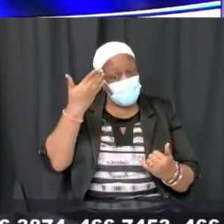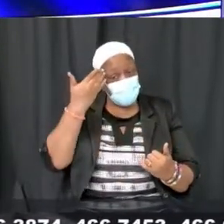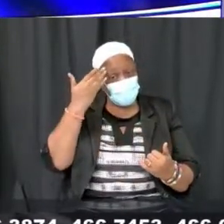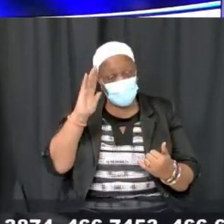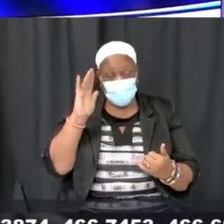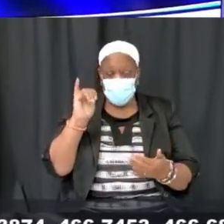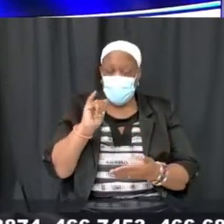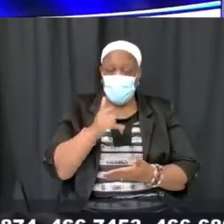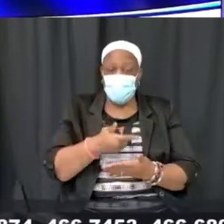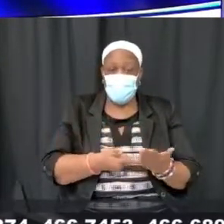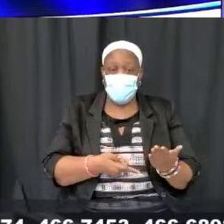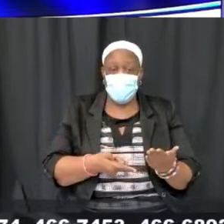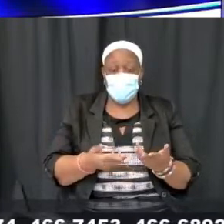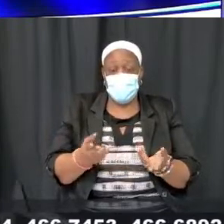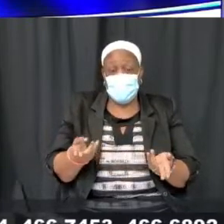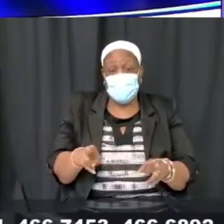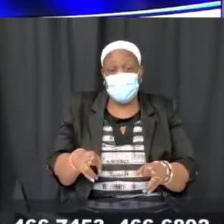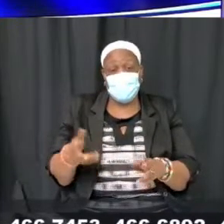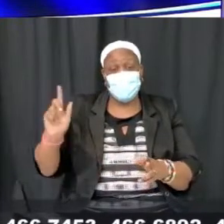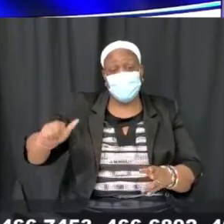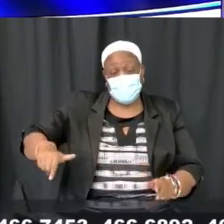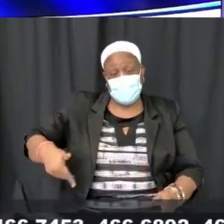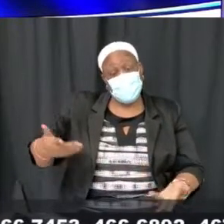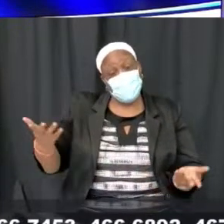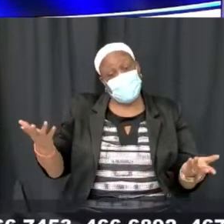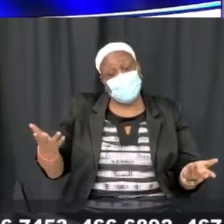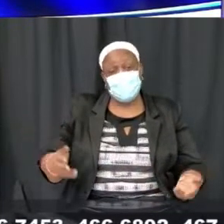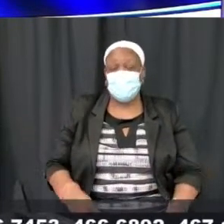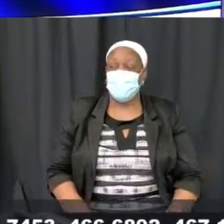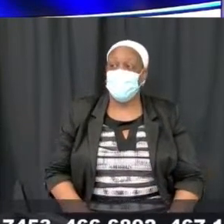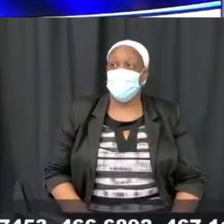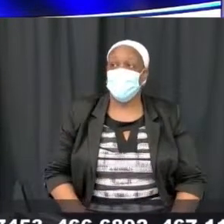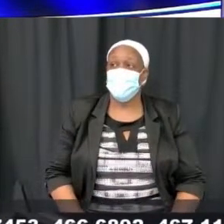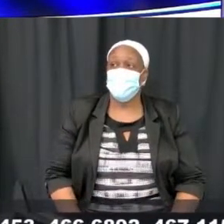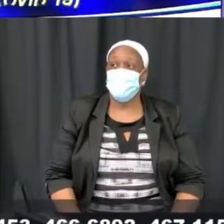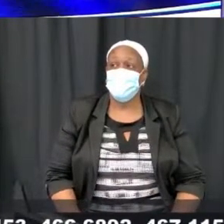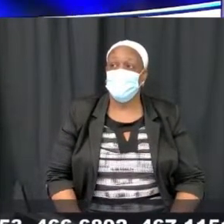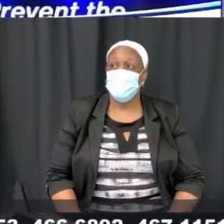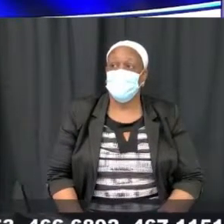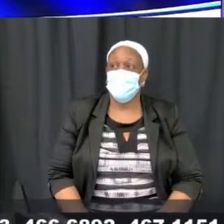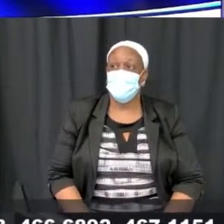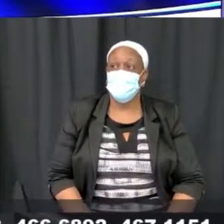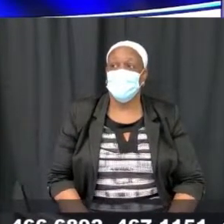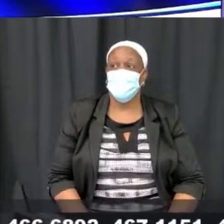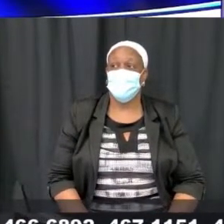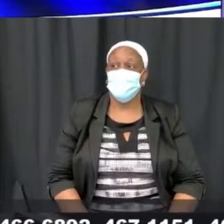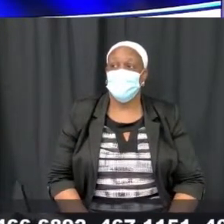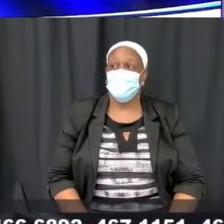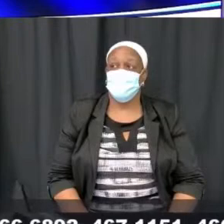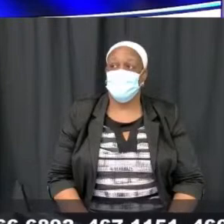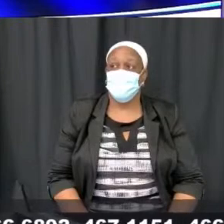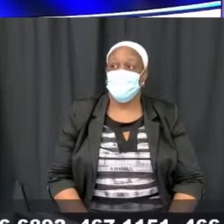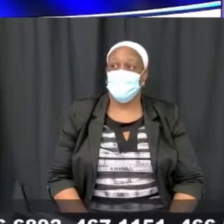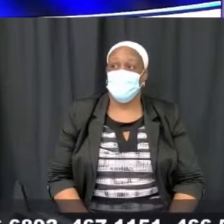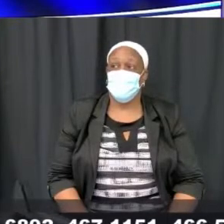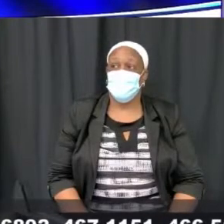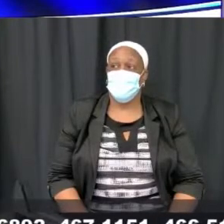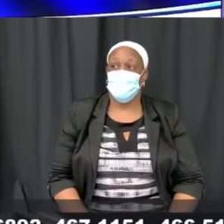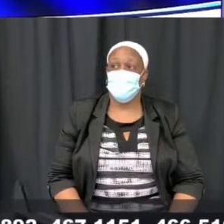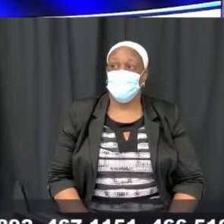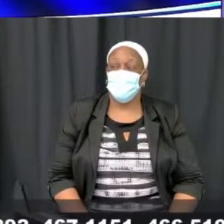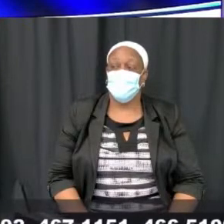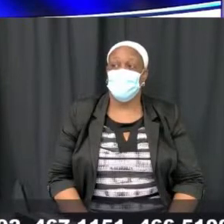Thank you, Dr. Wilkinson. What measures have been put in place to ensure that persons in